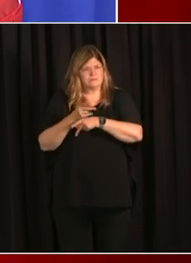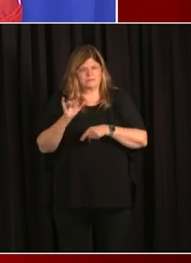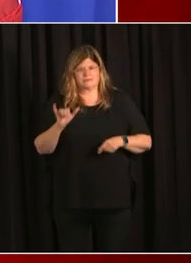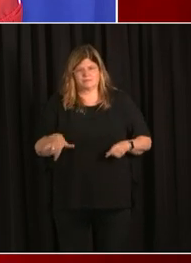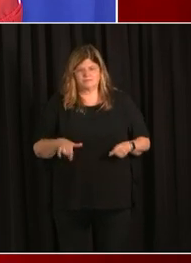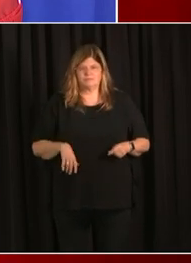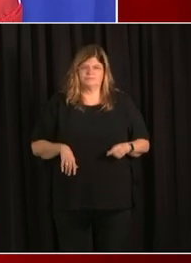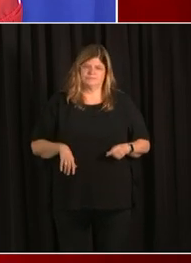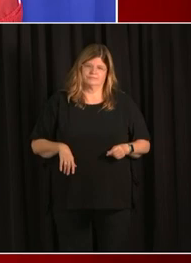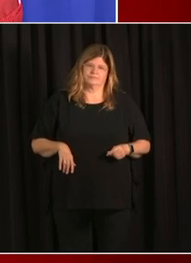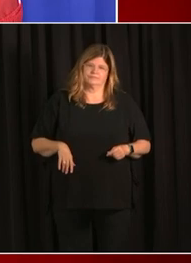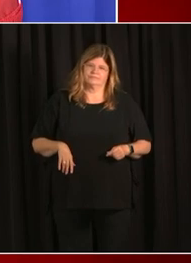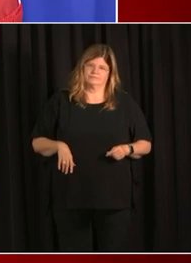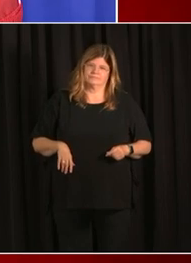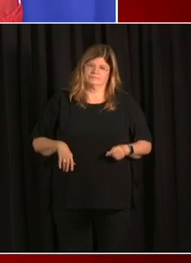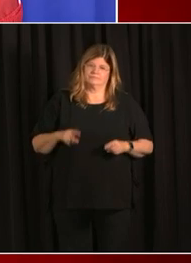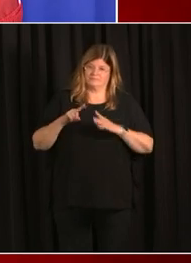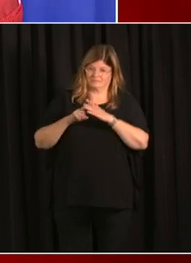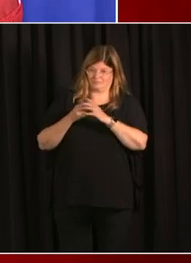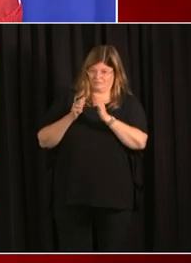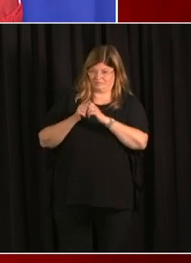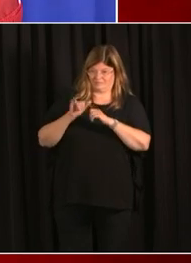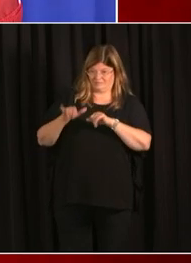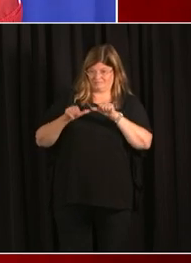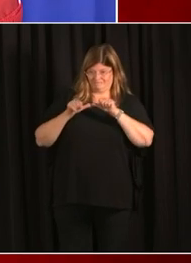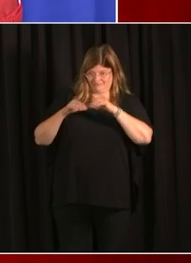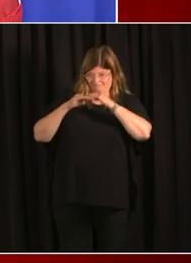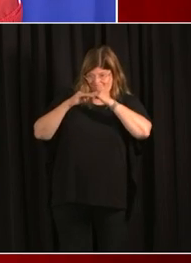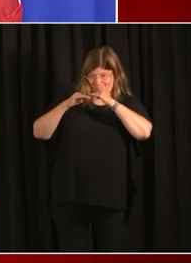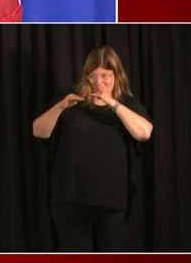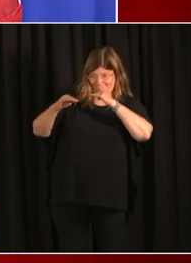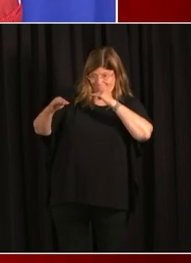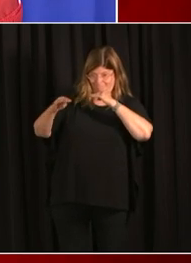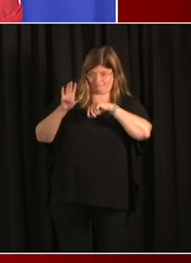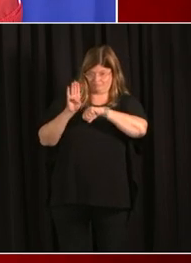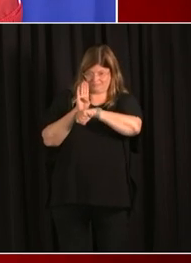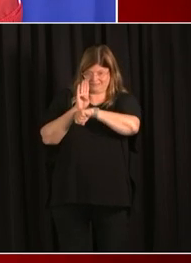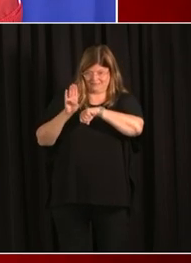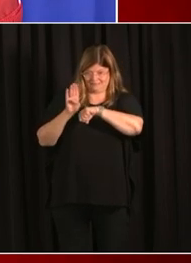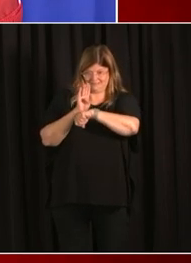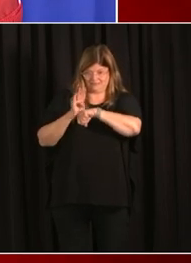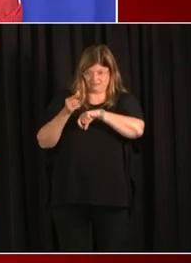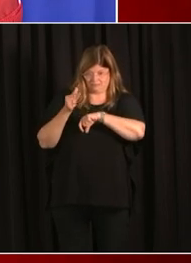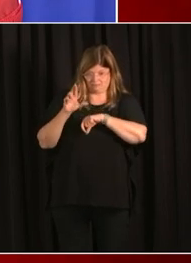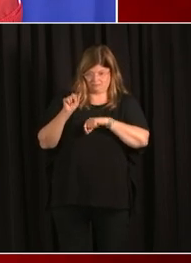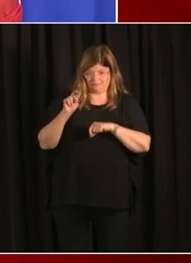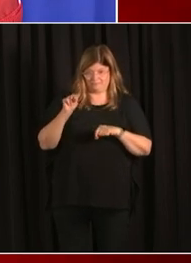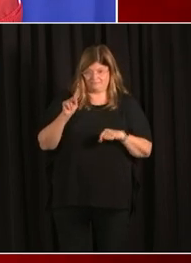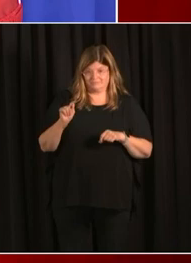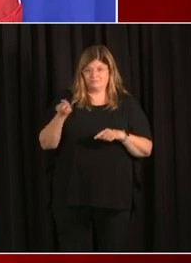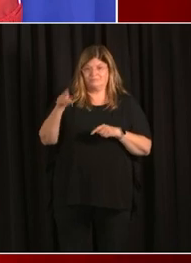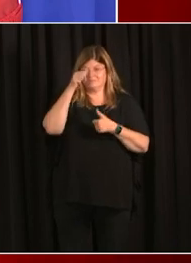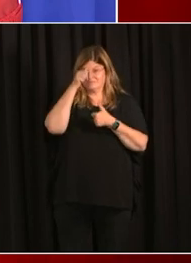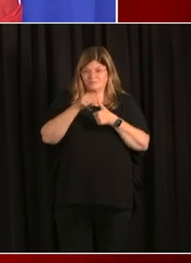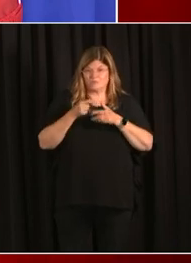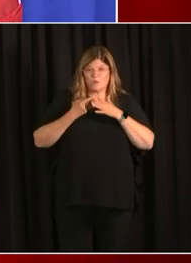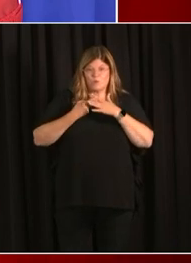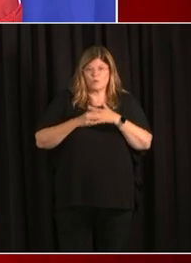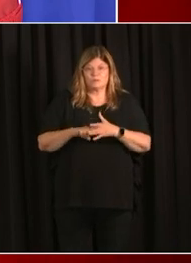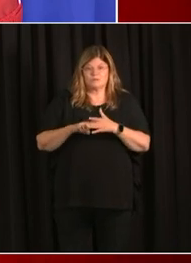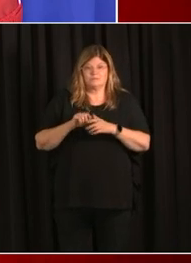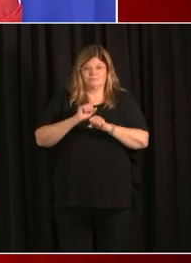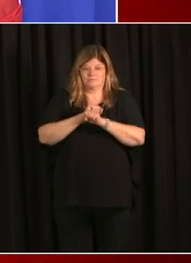question, let me just start with that, is how sustainable are the small business grants? As you recall, very early on in our